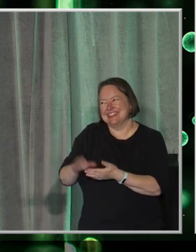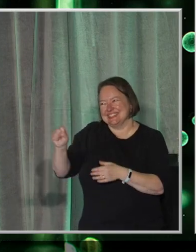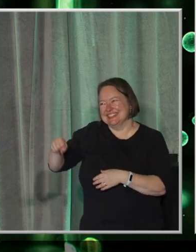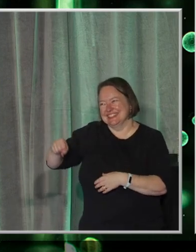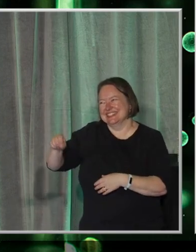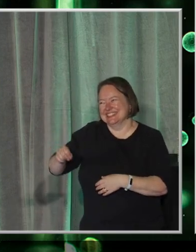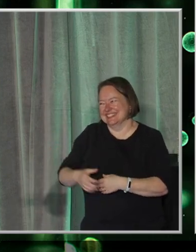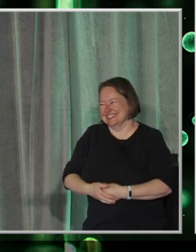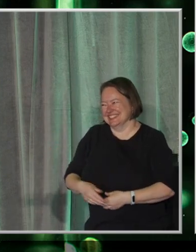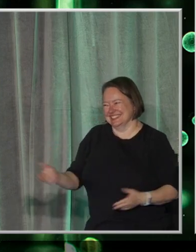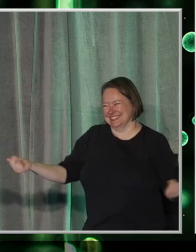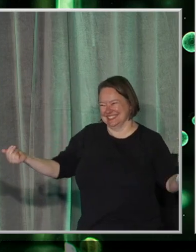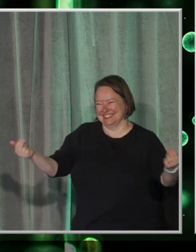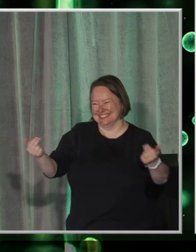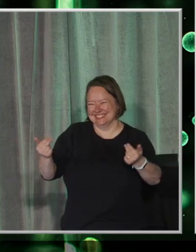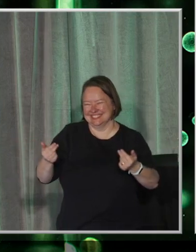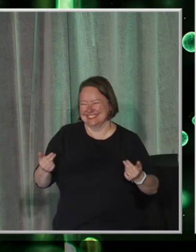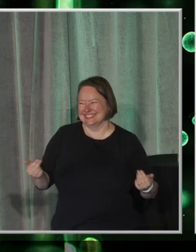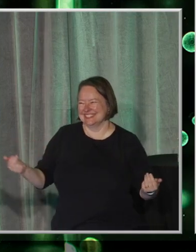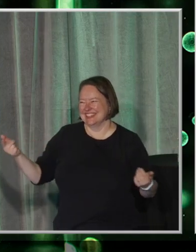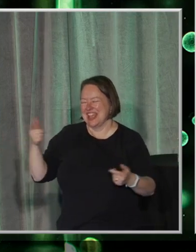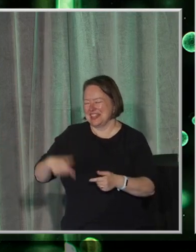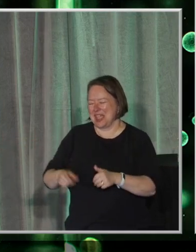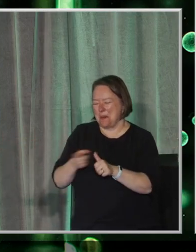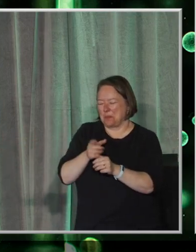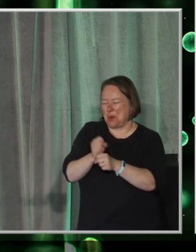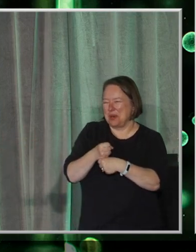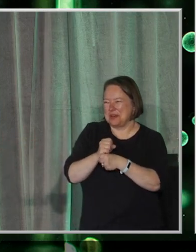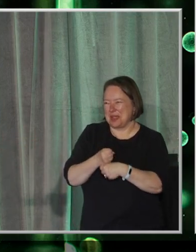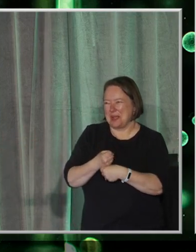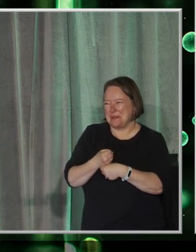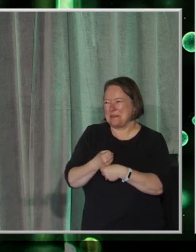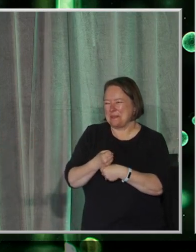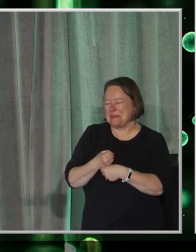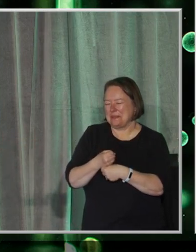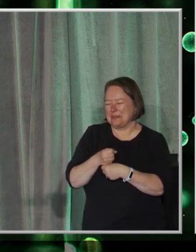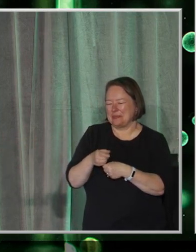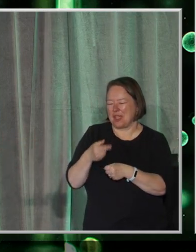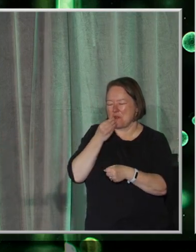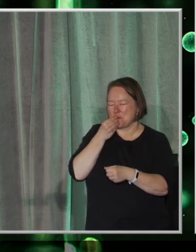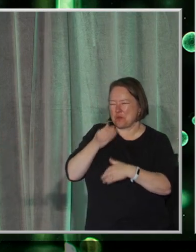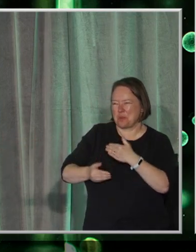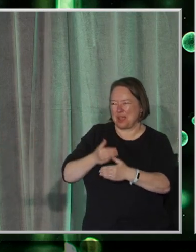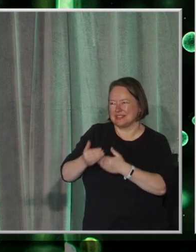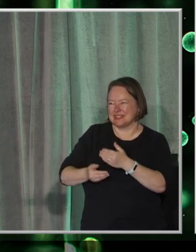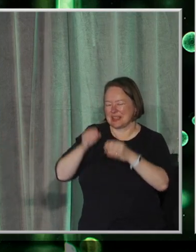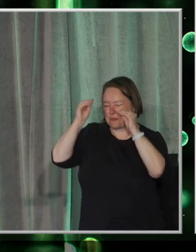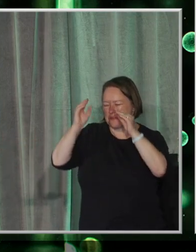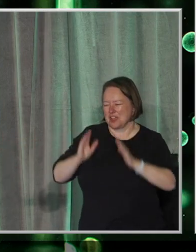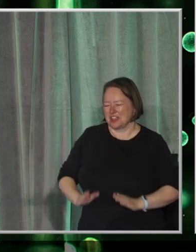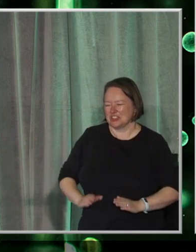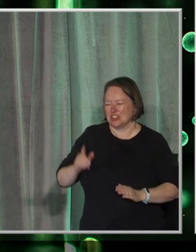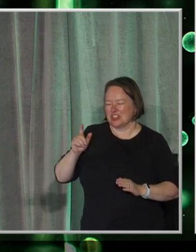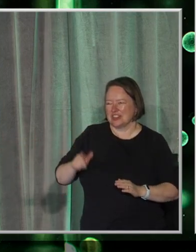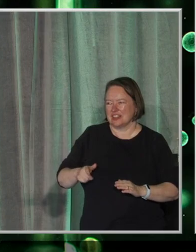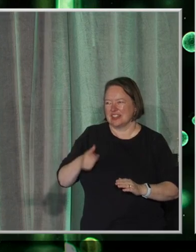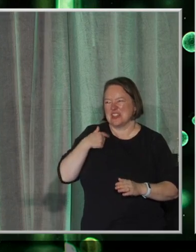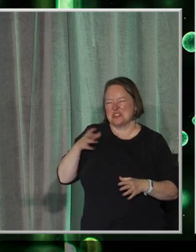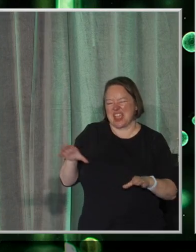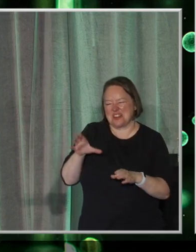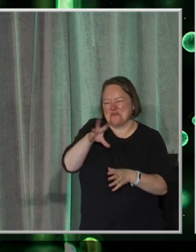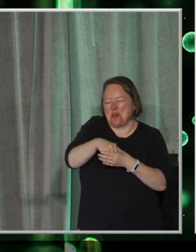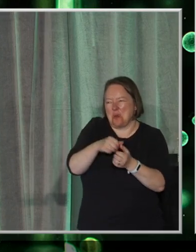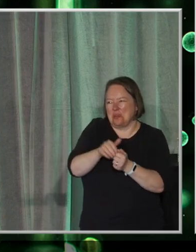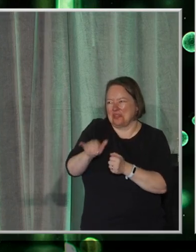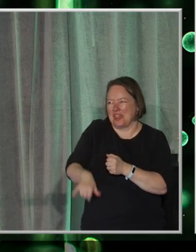and actually we're being helped to do that prototype by a food processing professor here at Arthur University. So